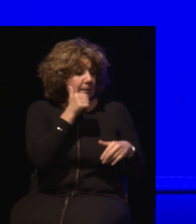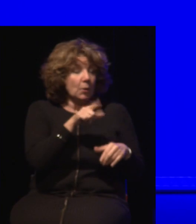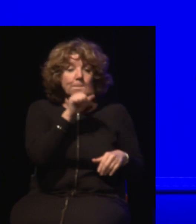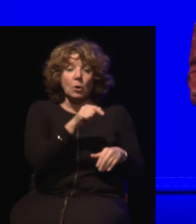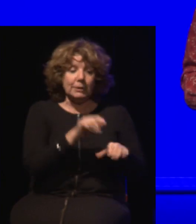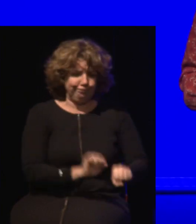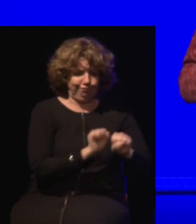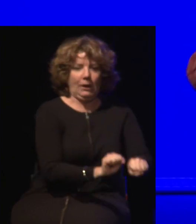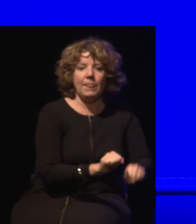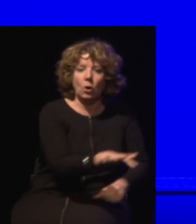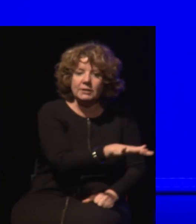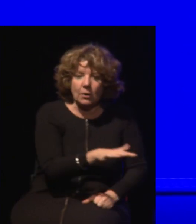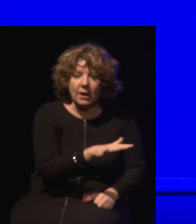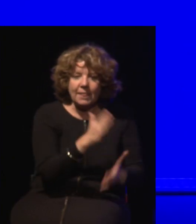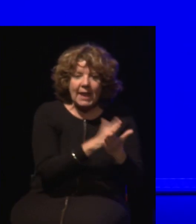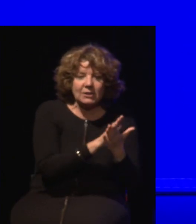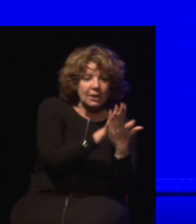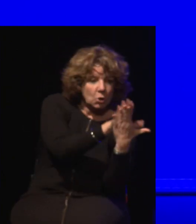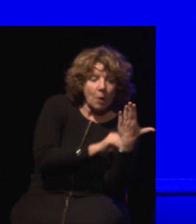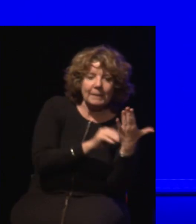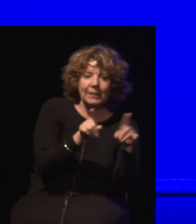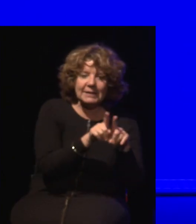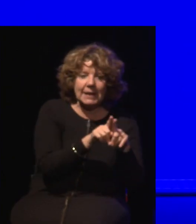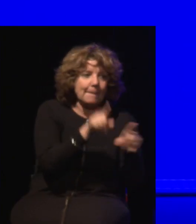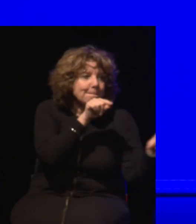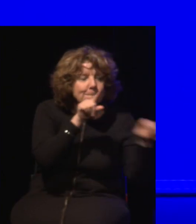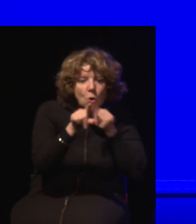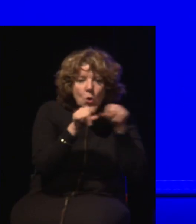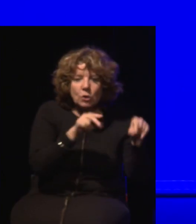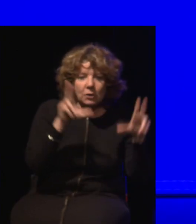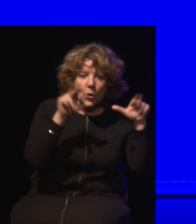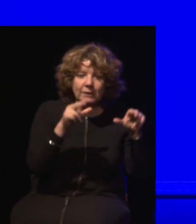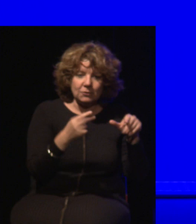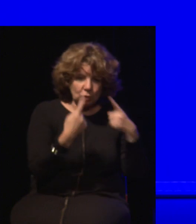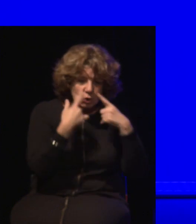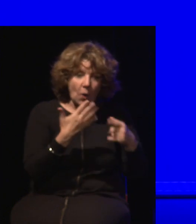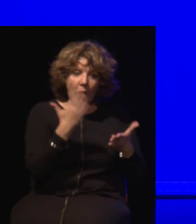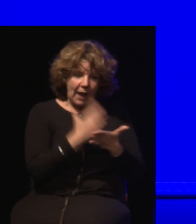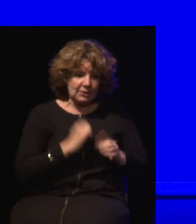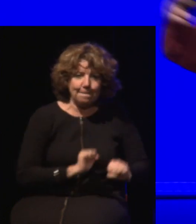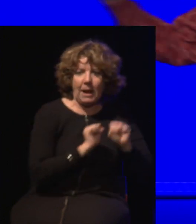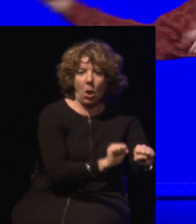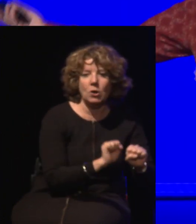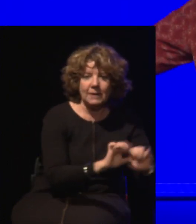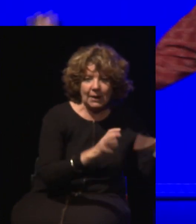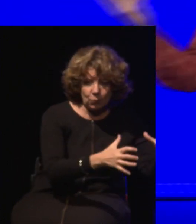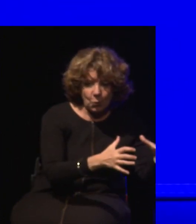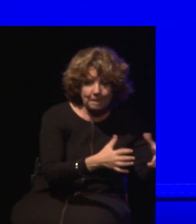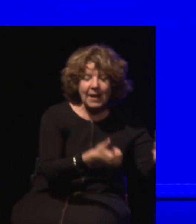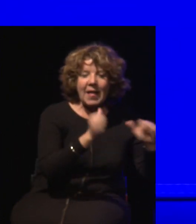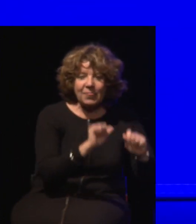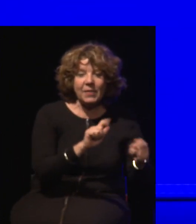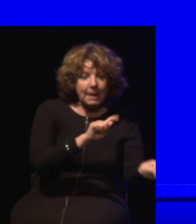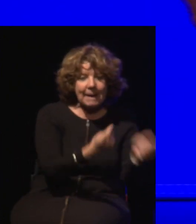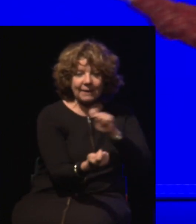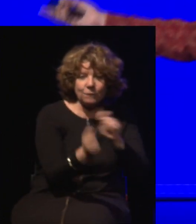it will often adopt the local dialect to signal that it now belongs. And then it will alternate that song